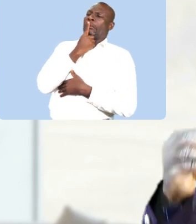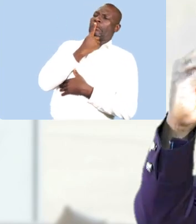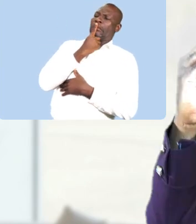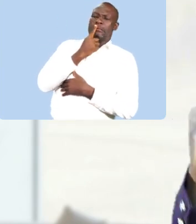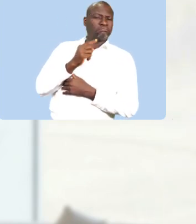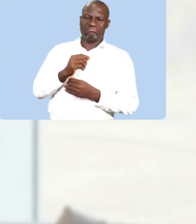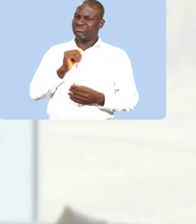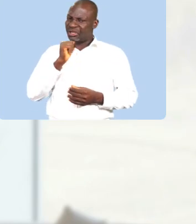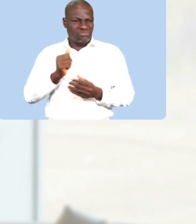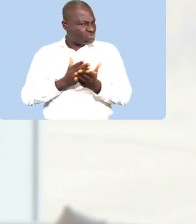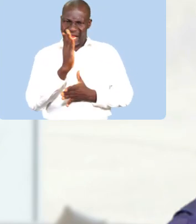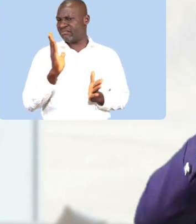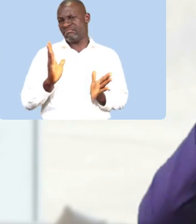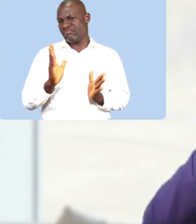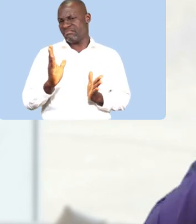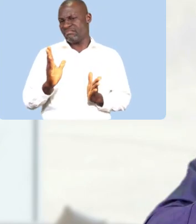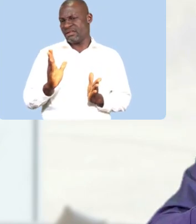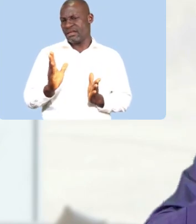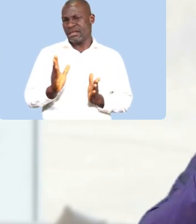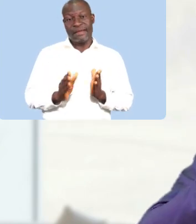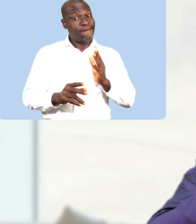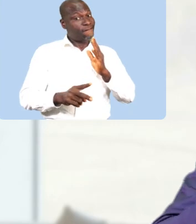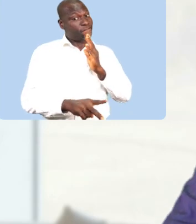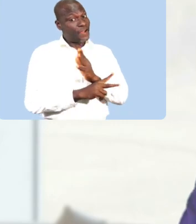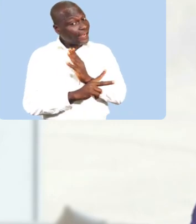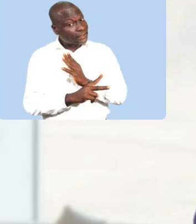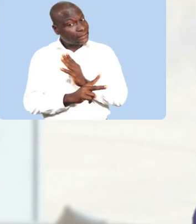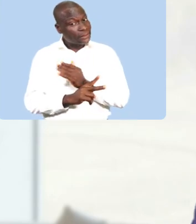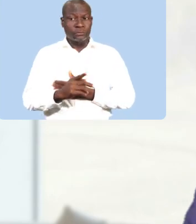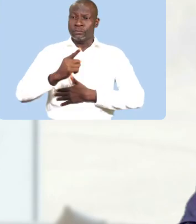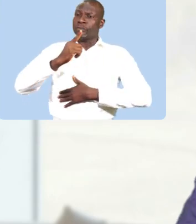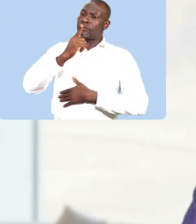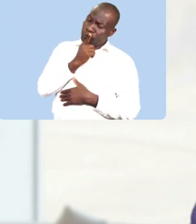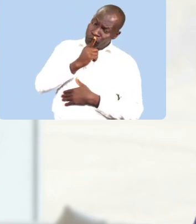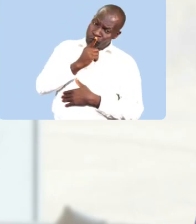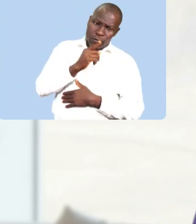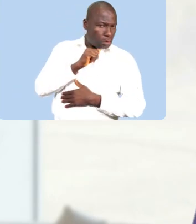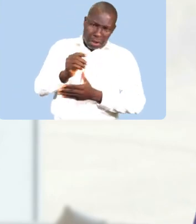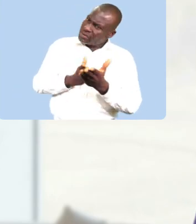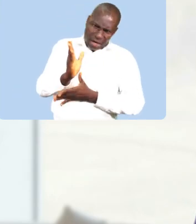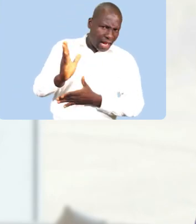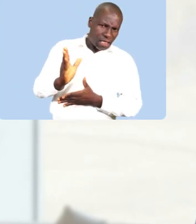Enti mo nkasa ebɛsɛvu mo as individuals na asɛvu mo party no.